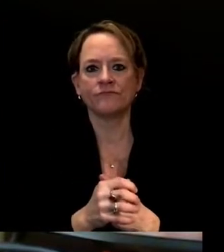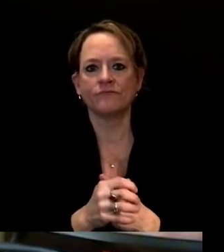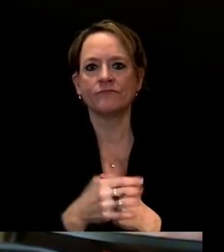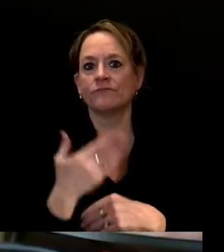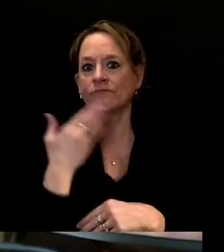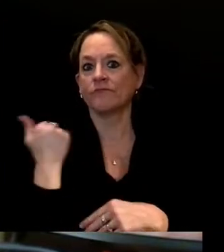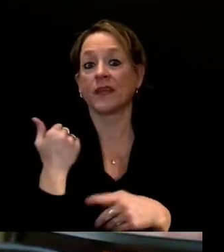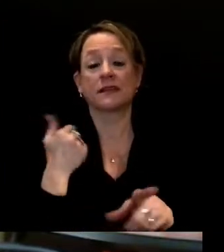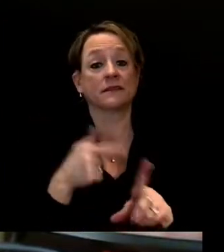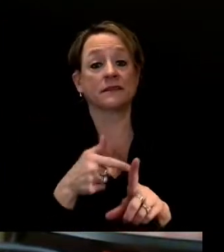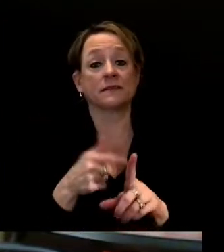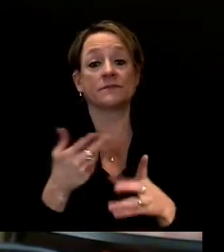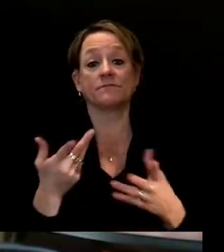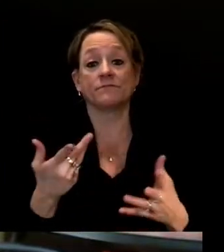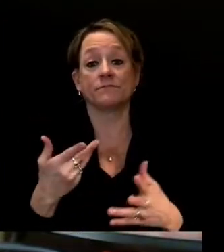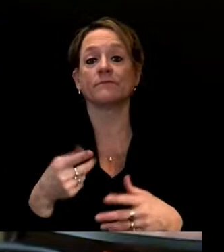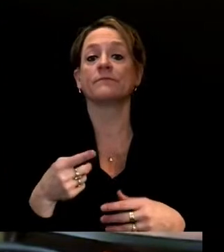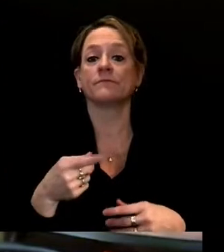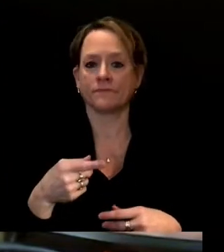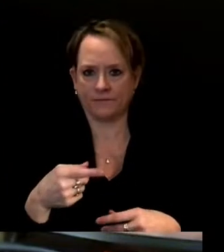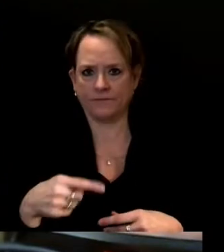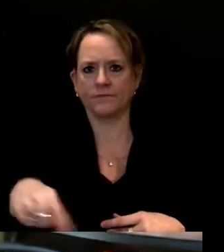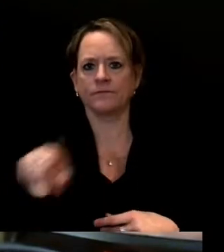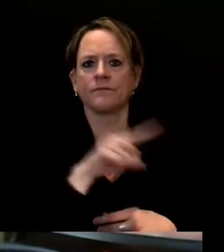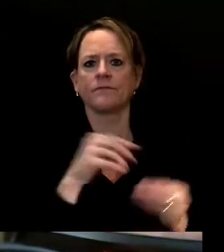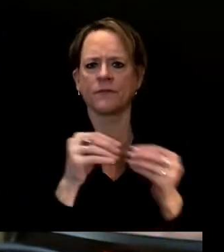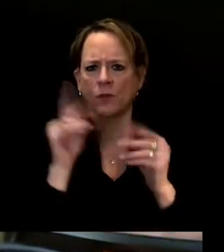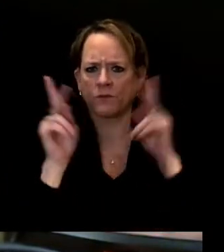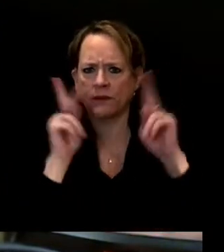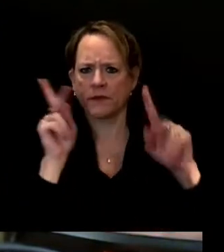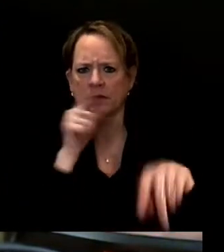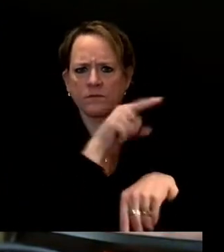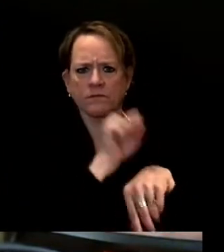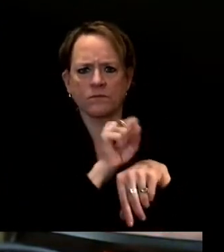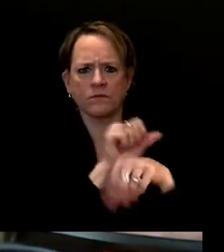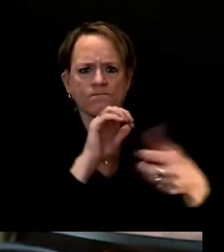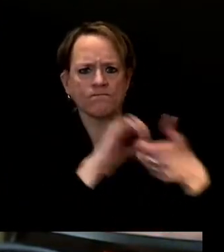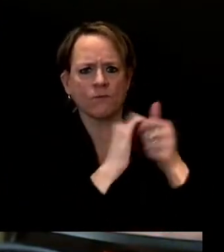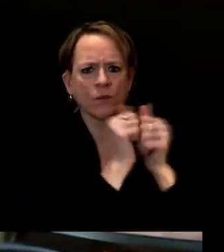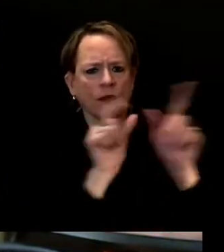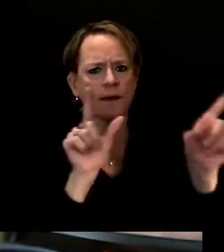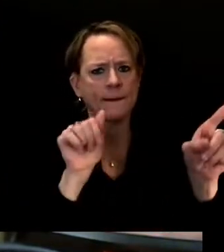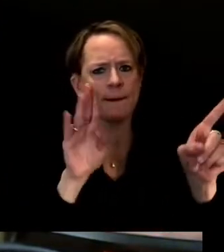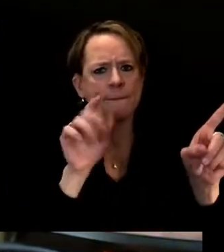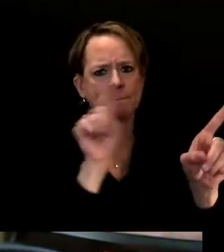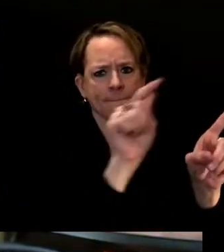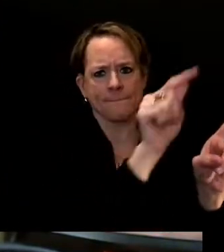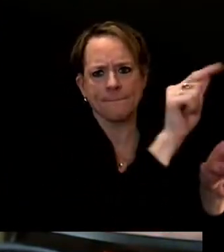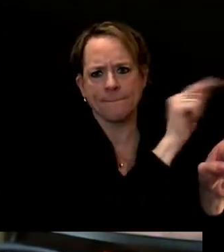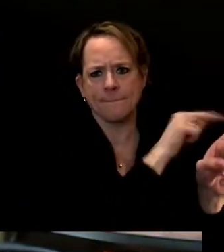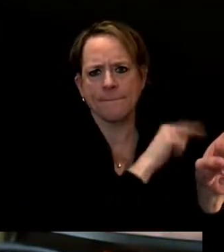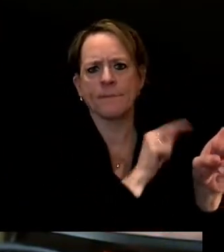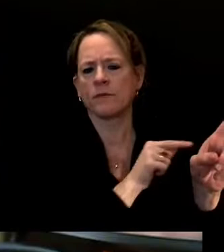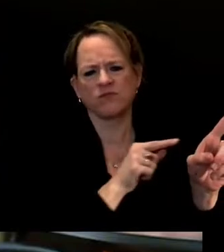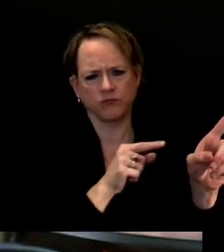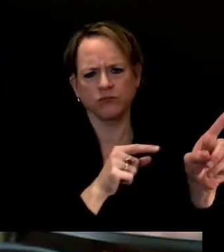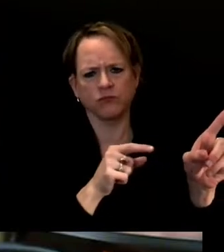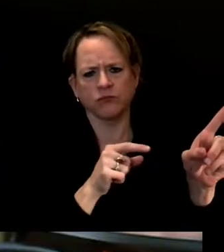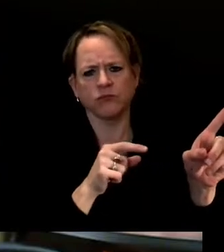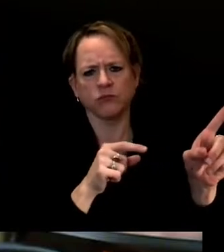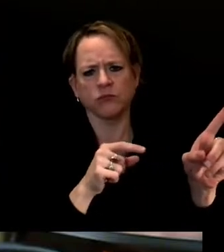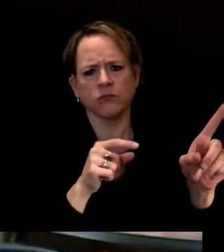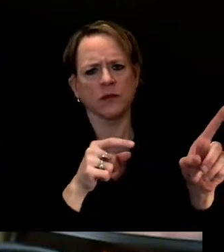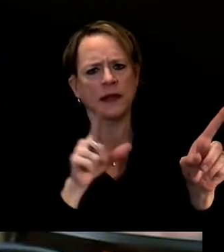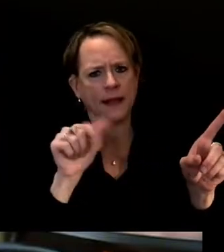with other labs into the equation. And so we are continuing to sign up additional pharmacies